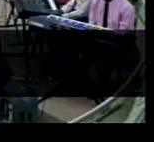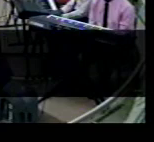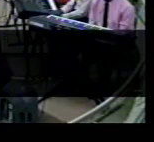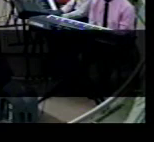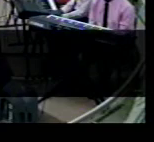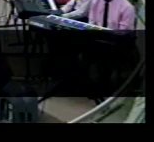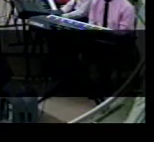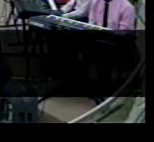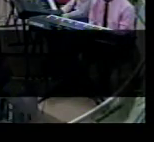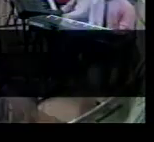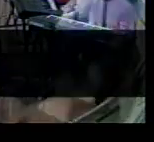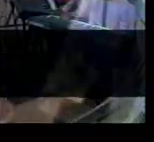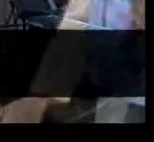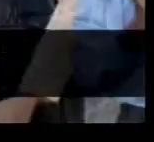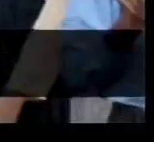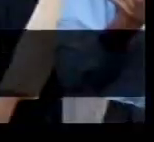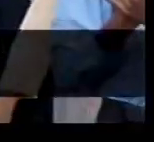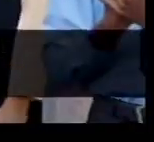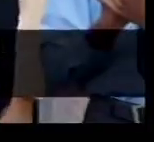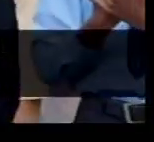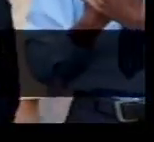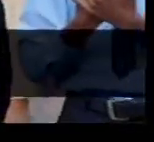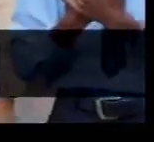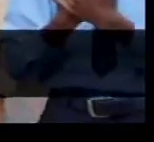Like a bird out of prison